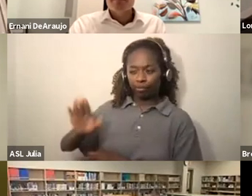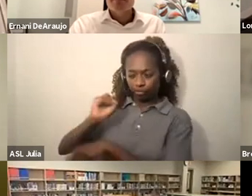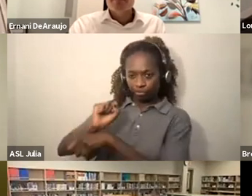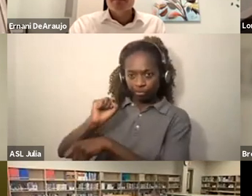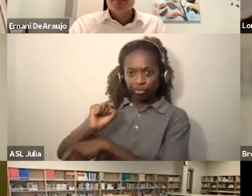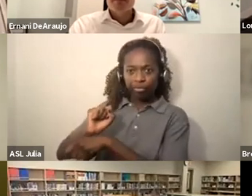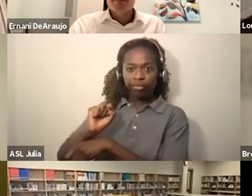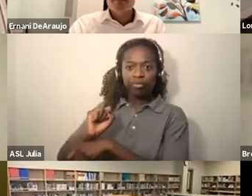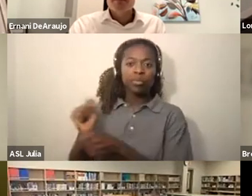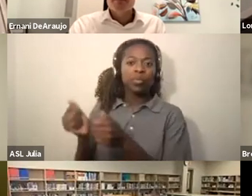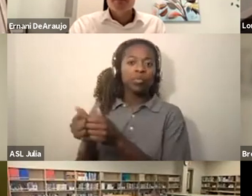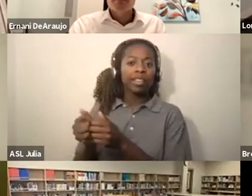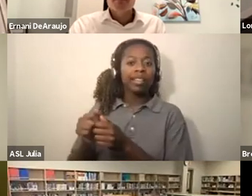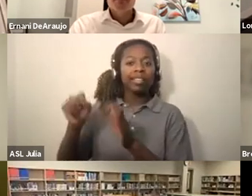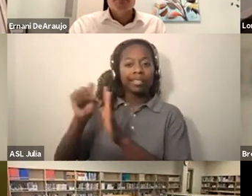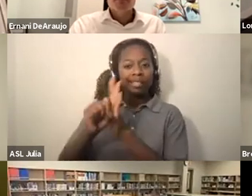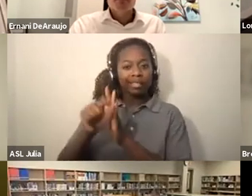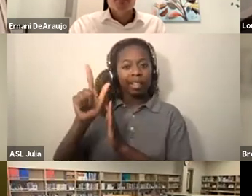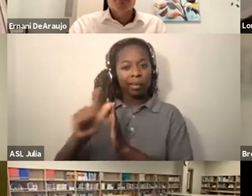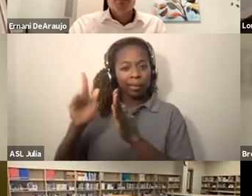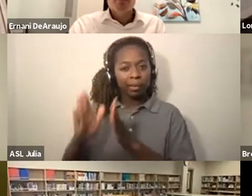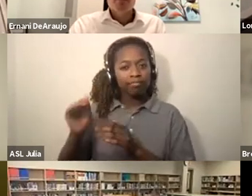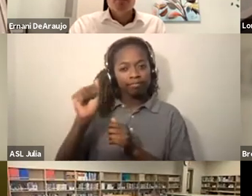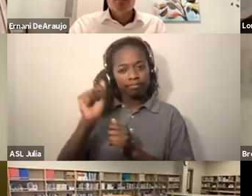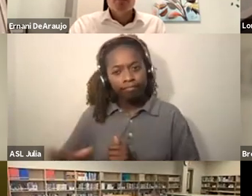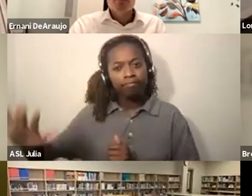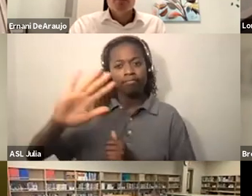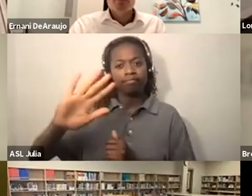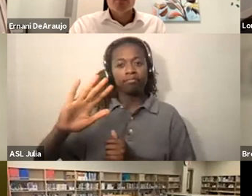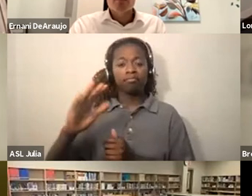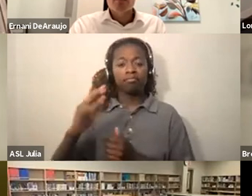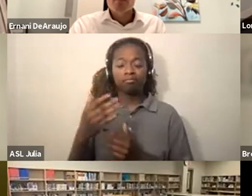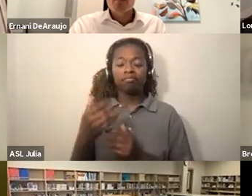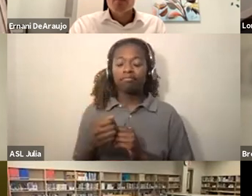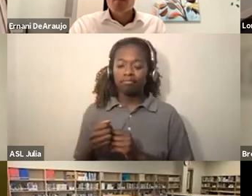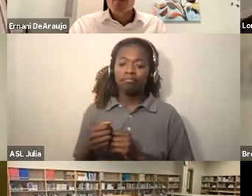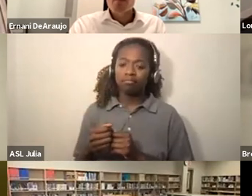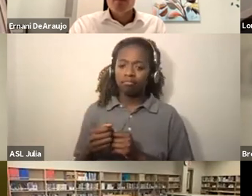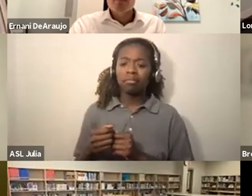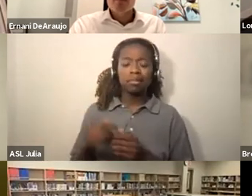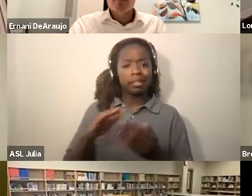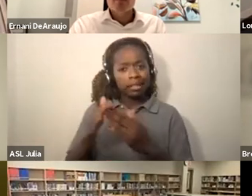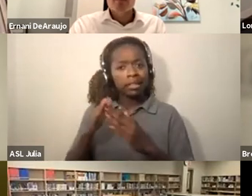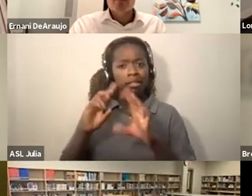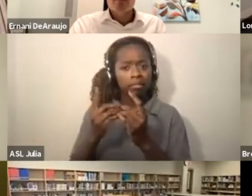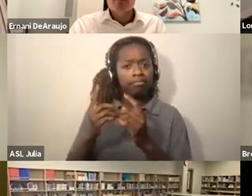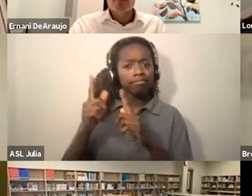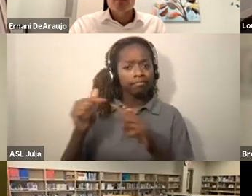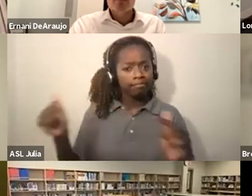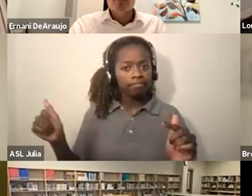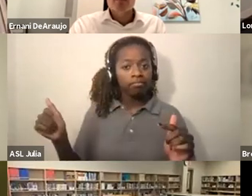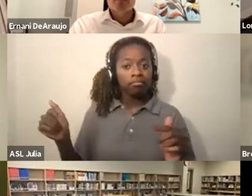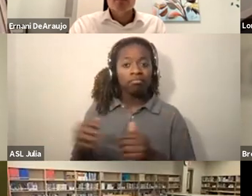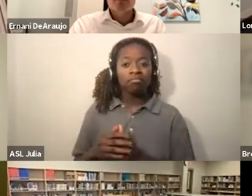with our state librarians and our librarians across the district and city to bring